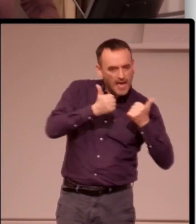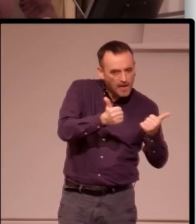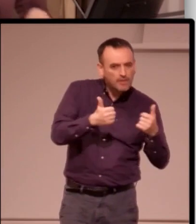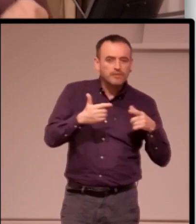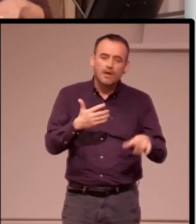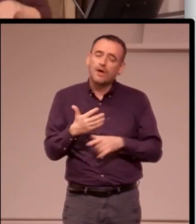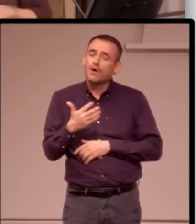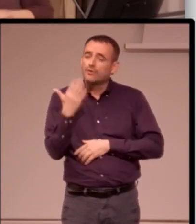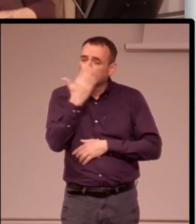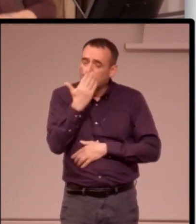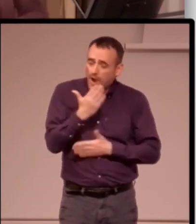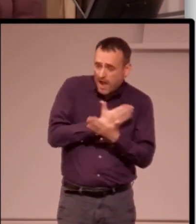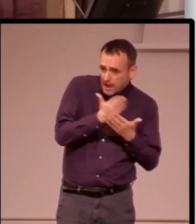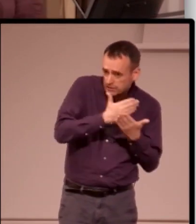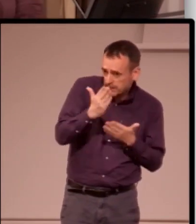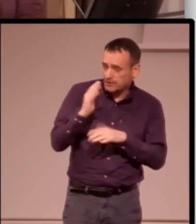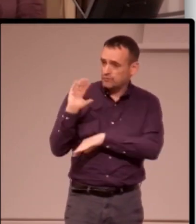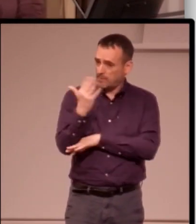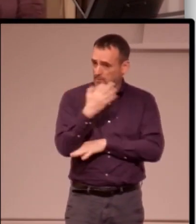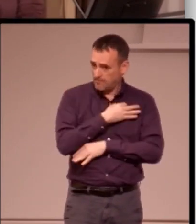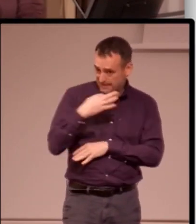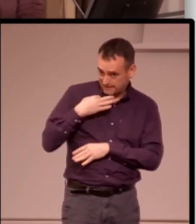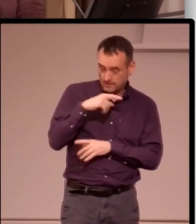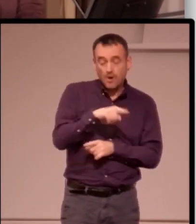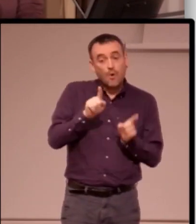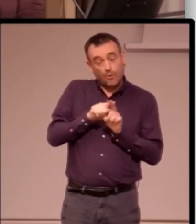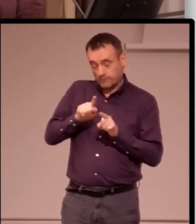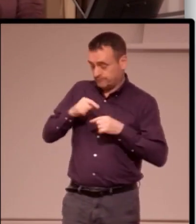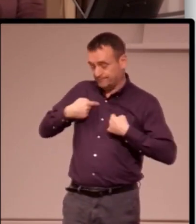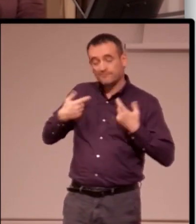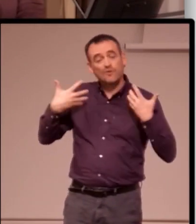also a member of a research network